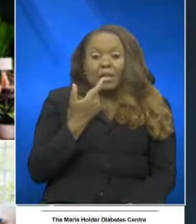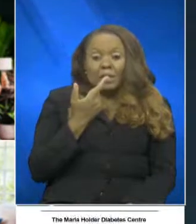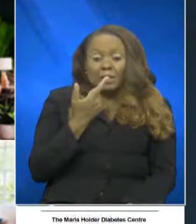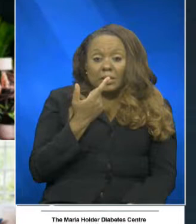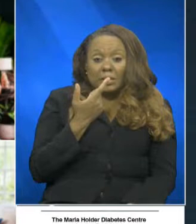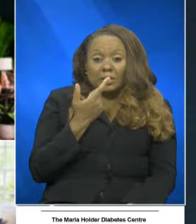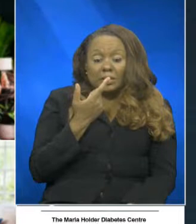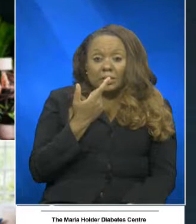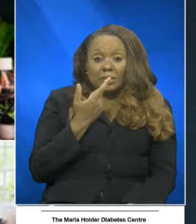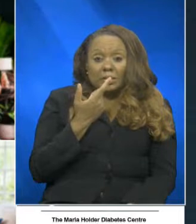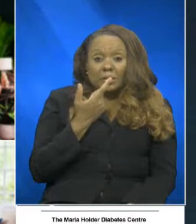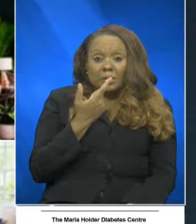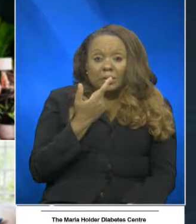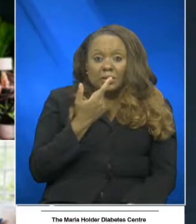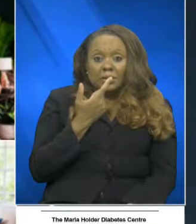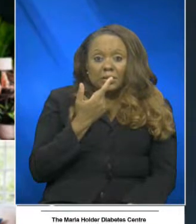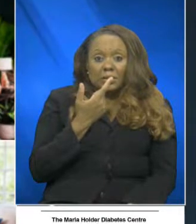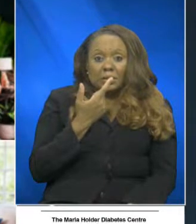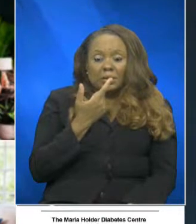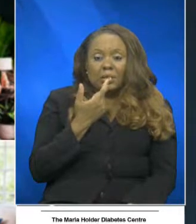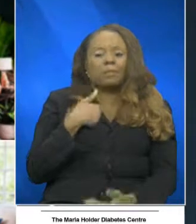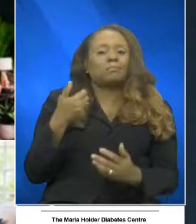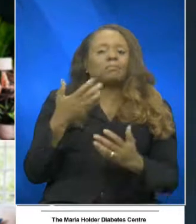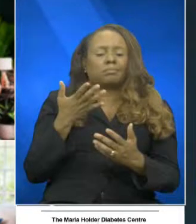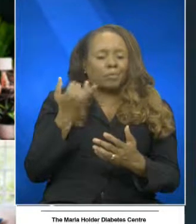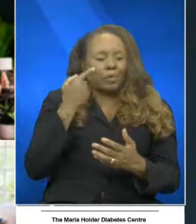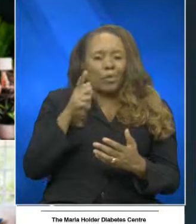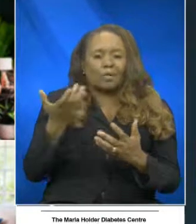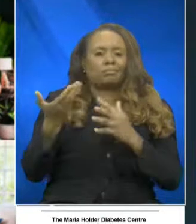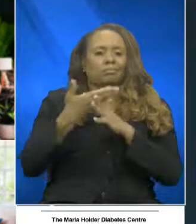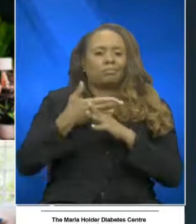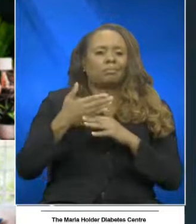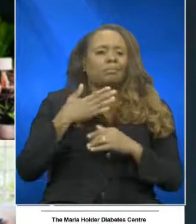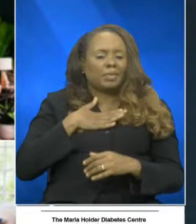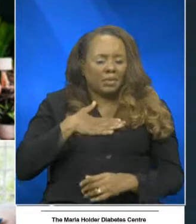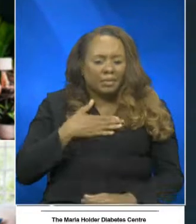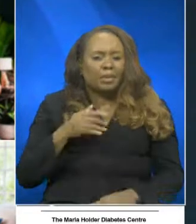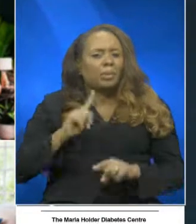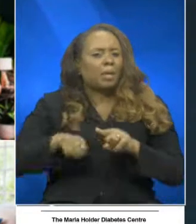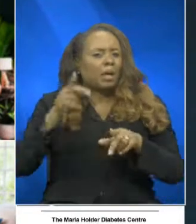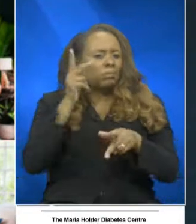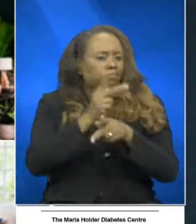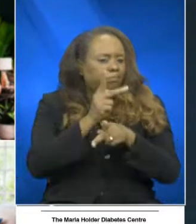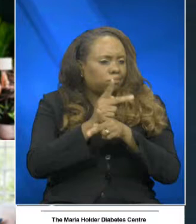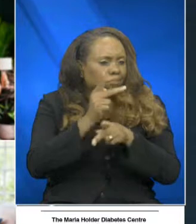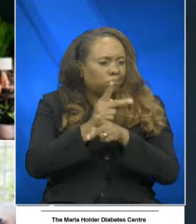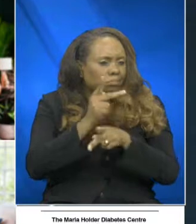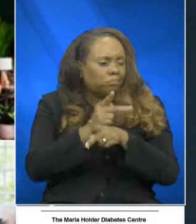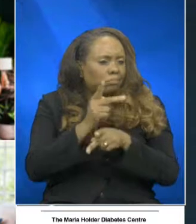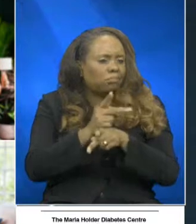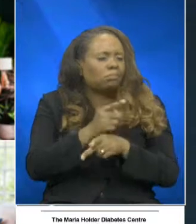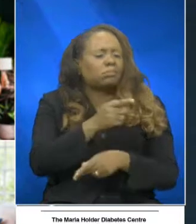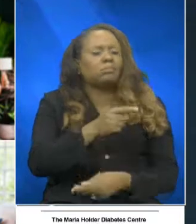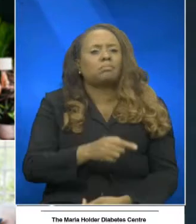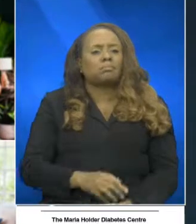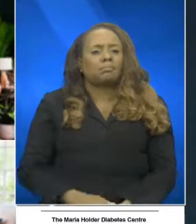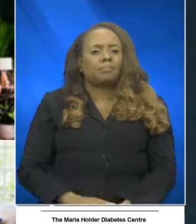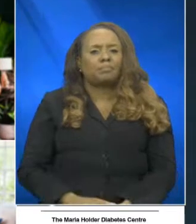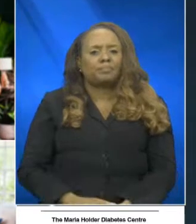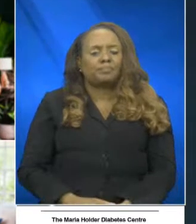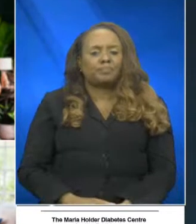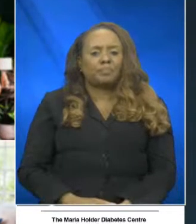she has to be very, very careful and along those lines. And I would